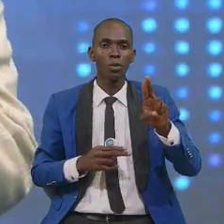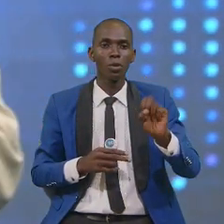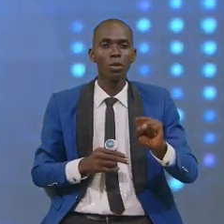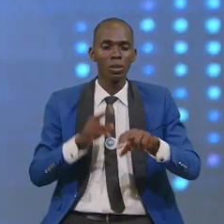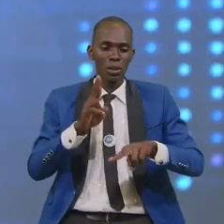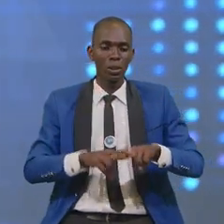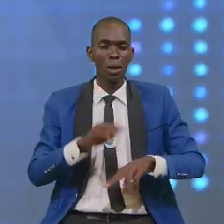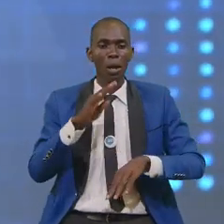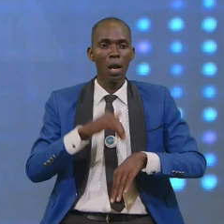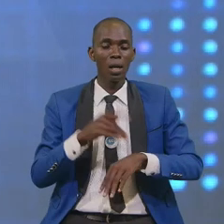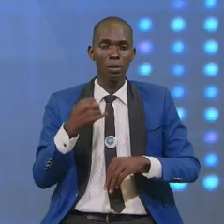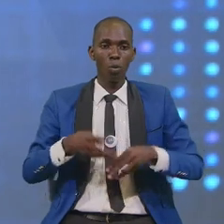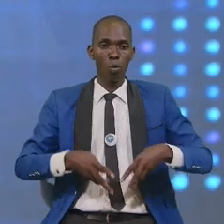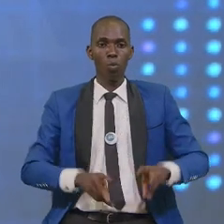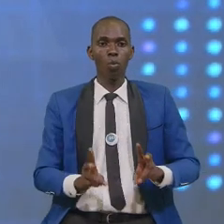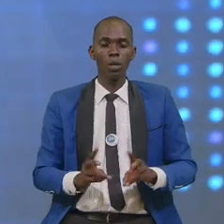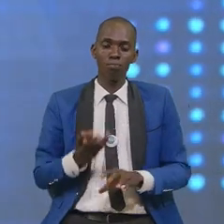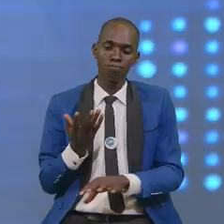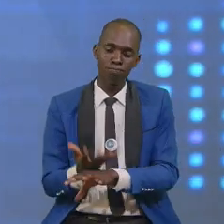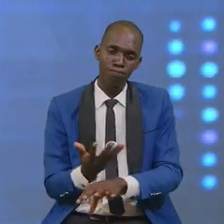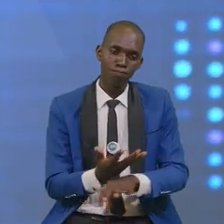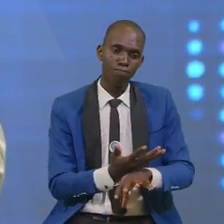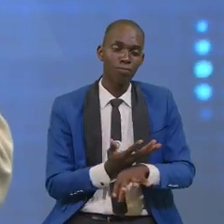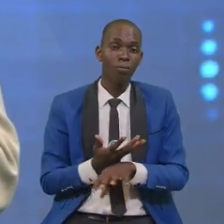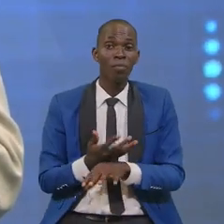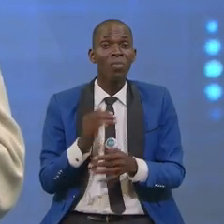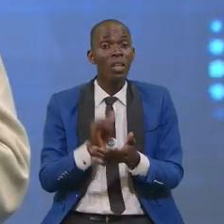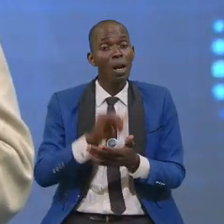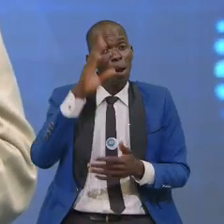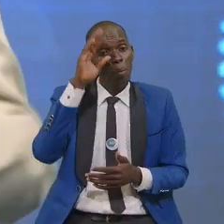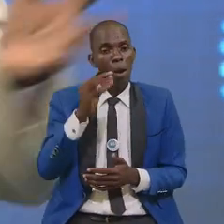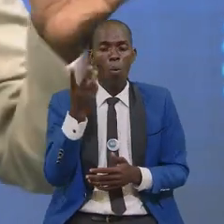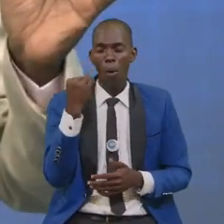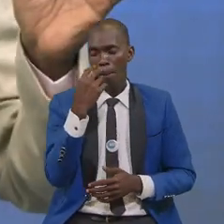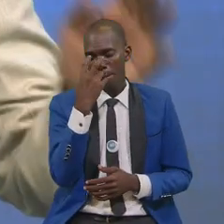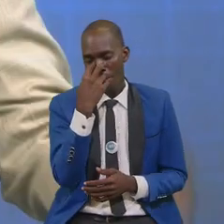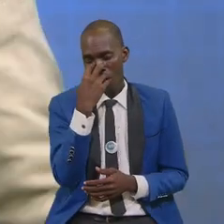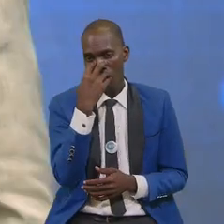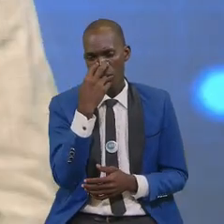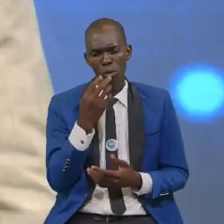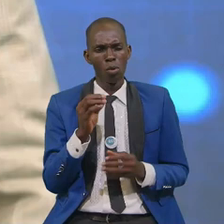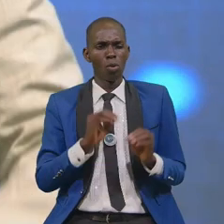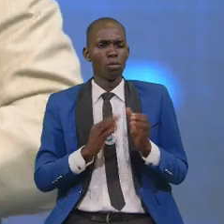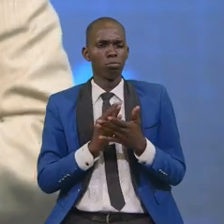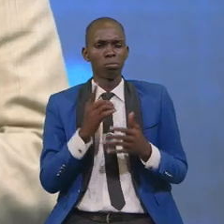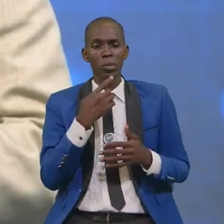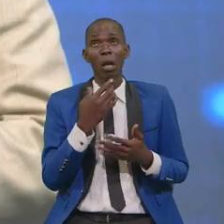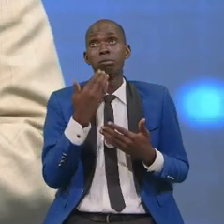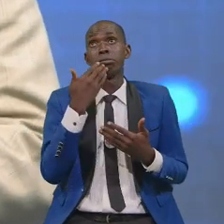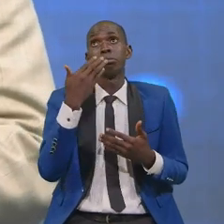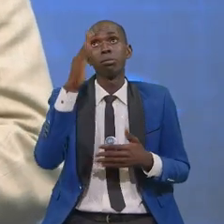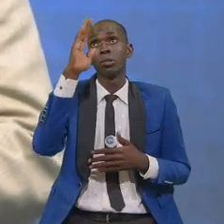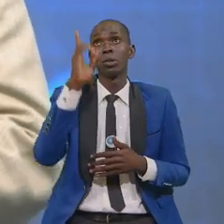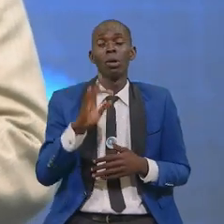side begging. The man was blind. Oh, somebody says, I thank God I'm